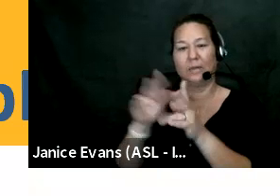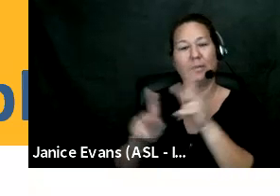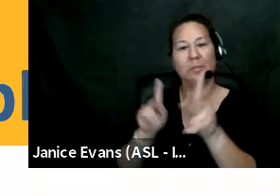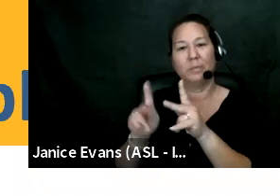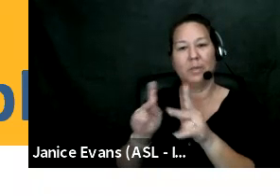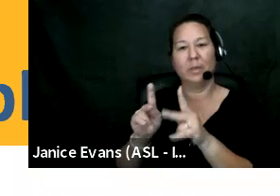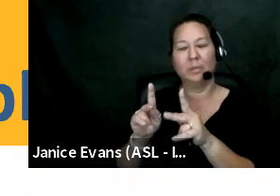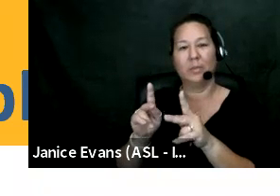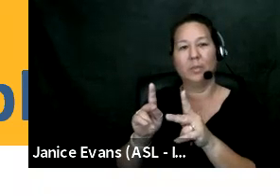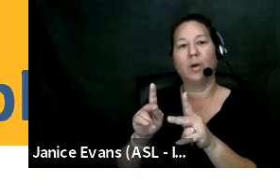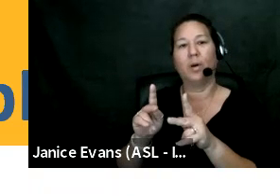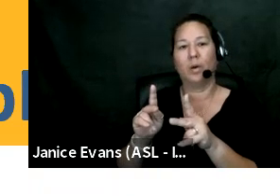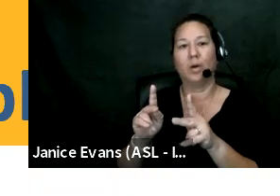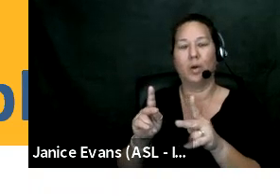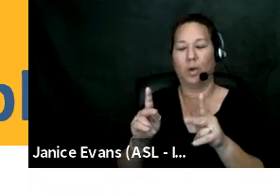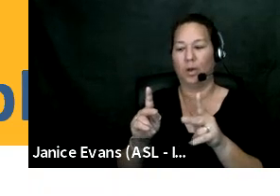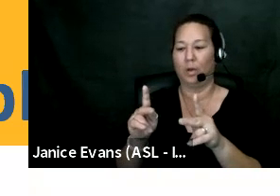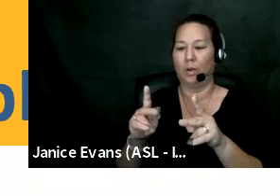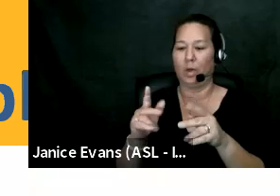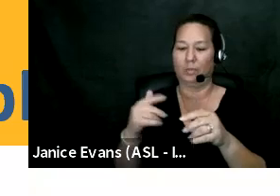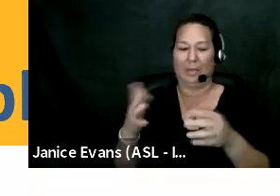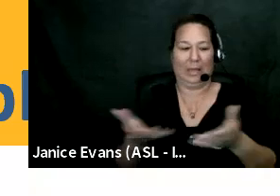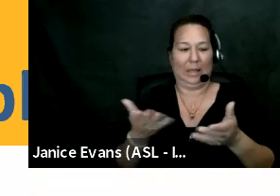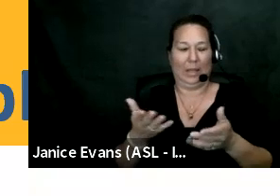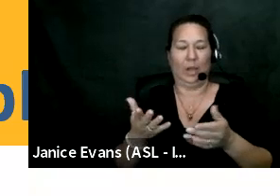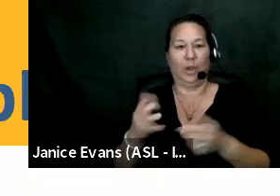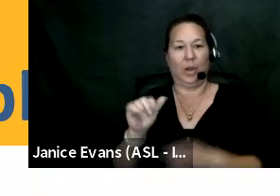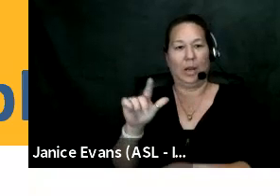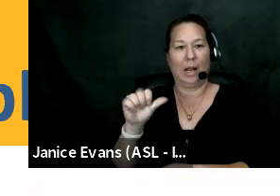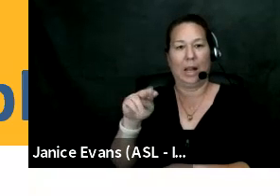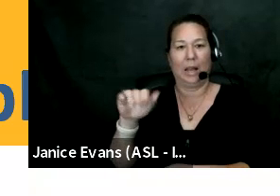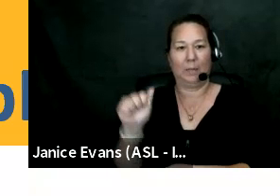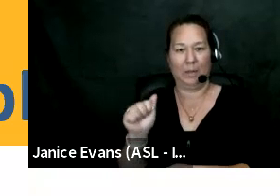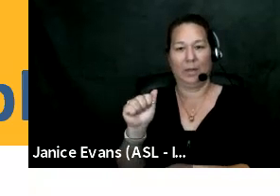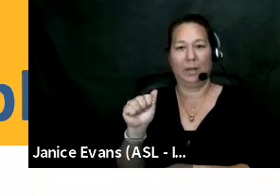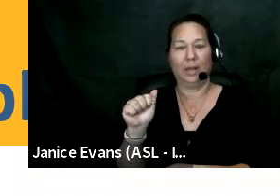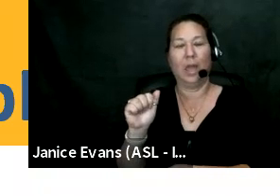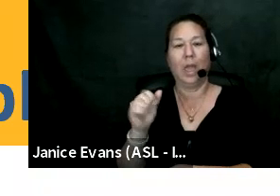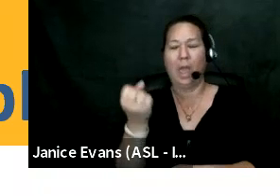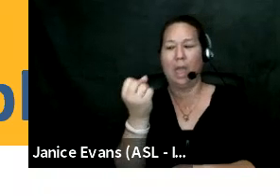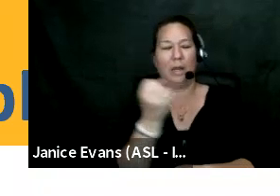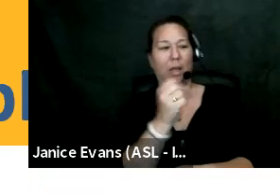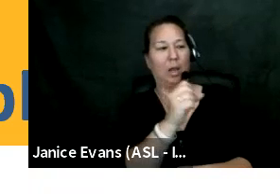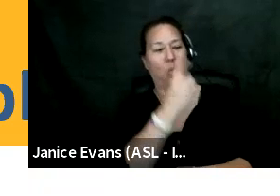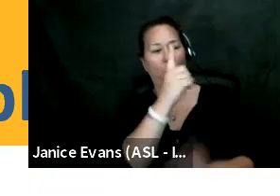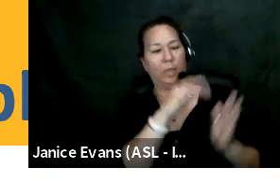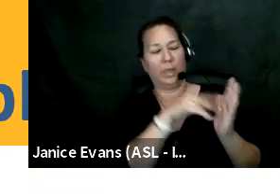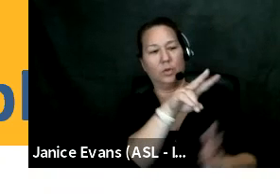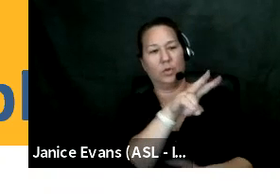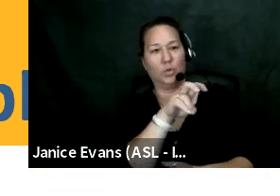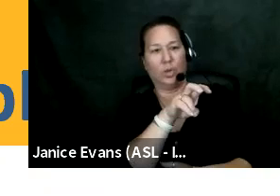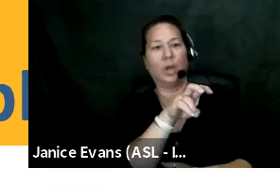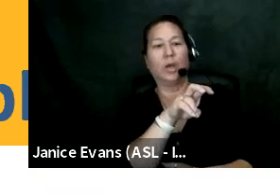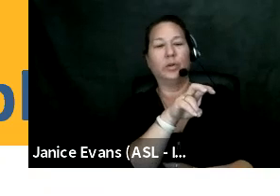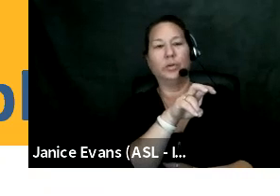in our borders here in Alameda County and over 1,200 related deaths. Black,